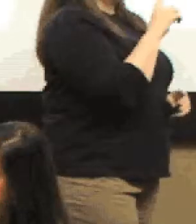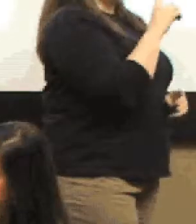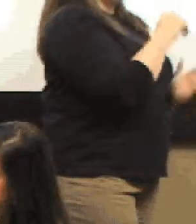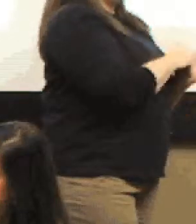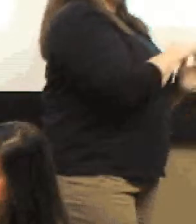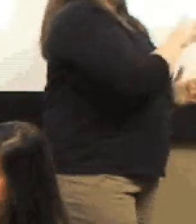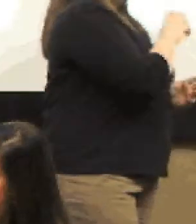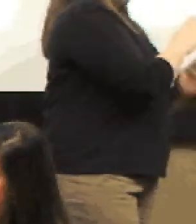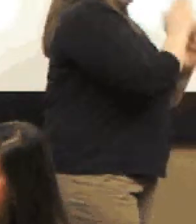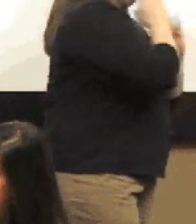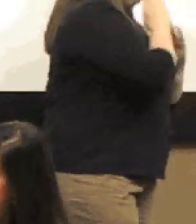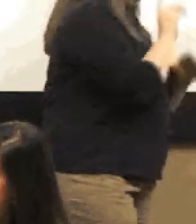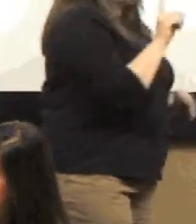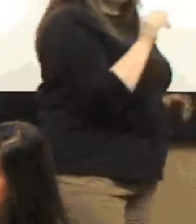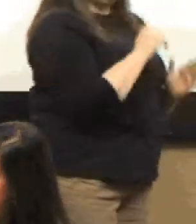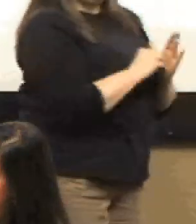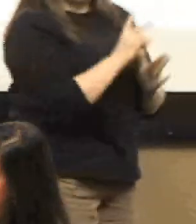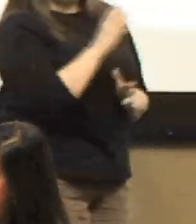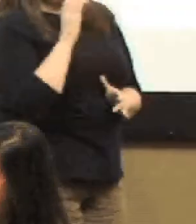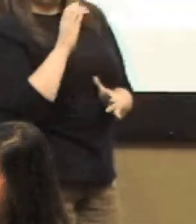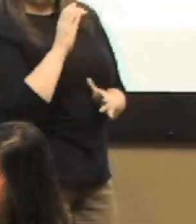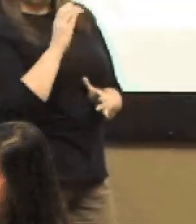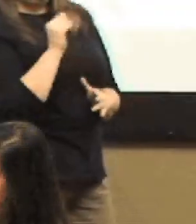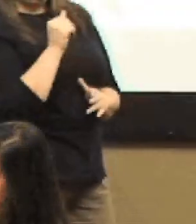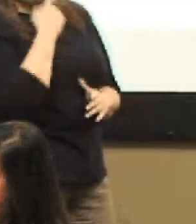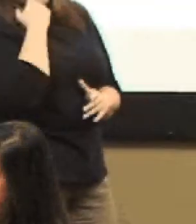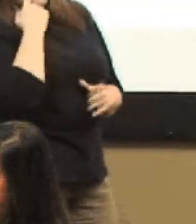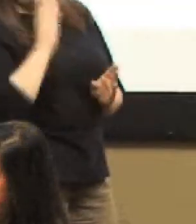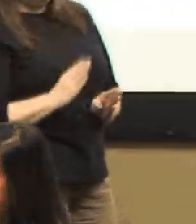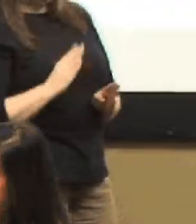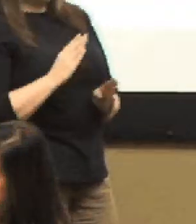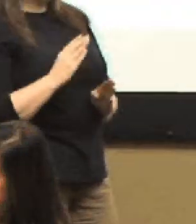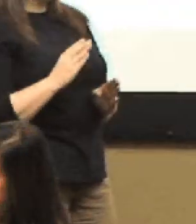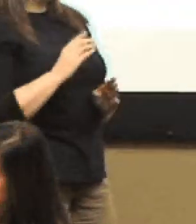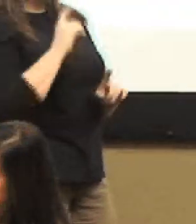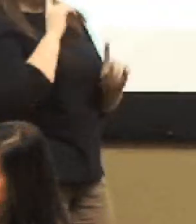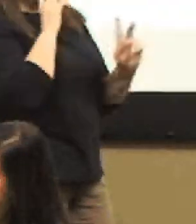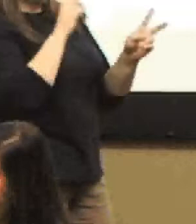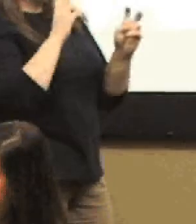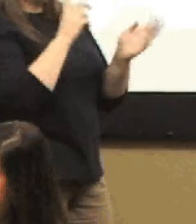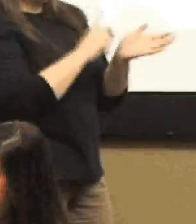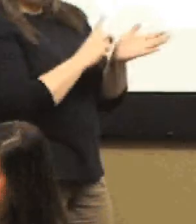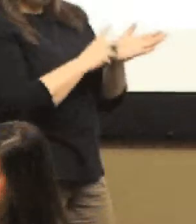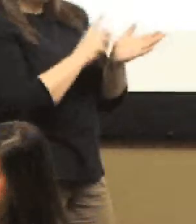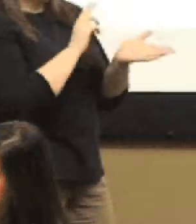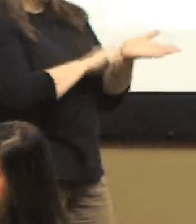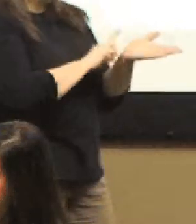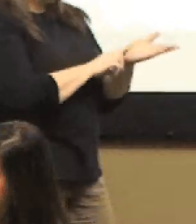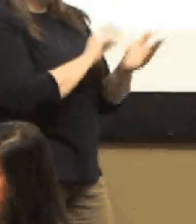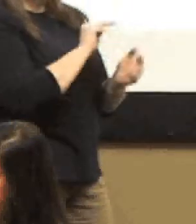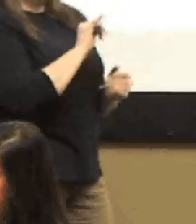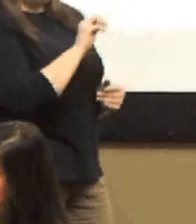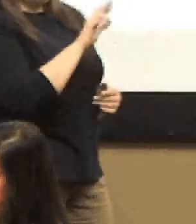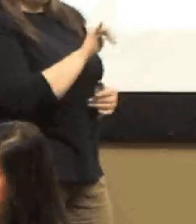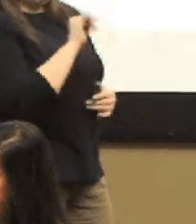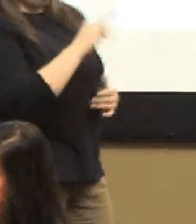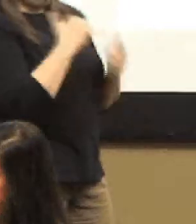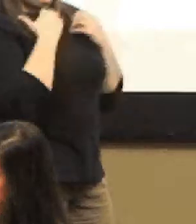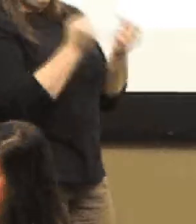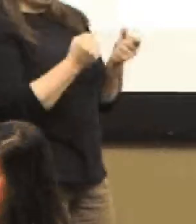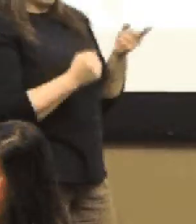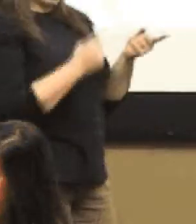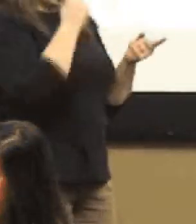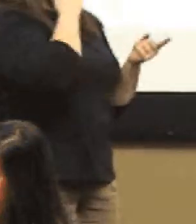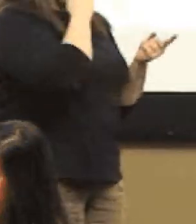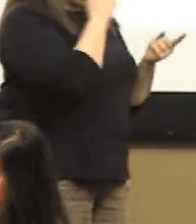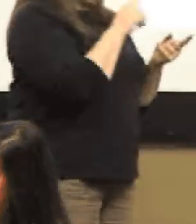and 17,000 addicts or something like that. And then we quoted a doctor, and they quoted a nurse, and someone from the Ministry of Health. And I said, do you care that